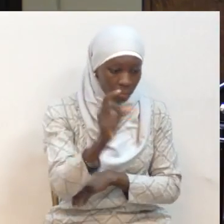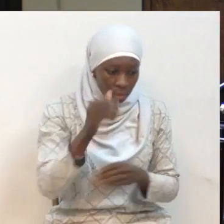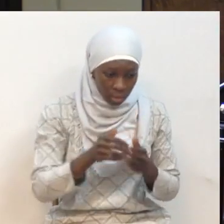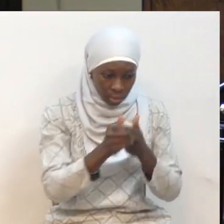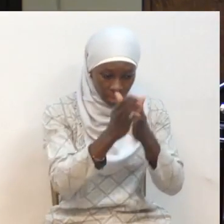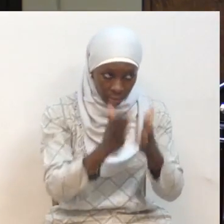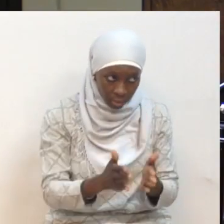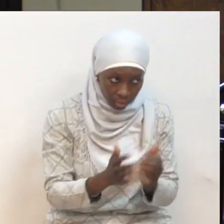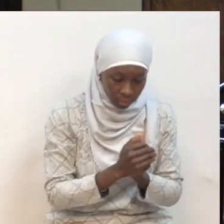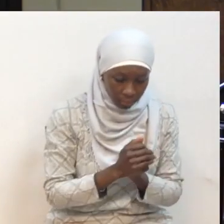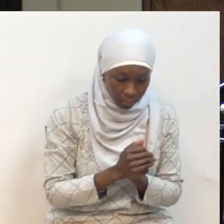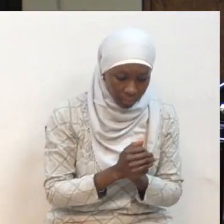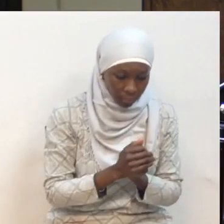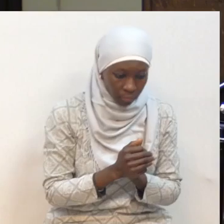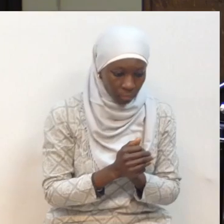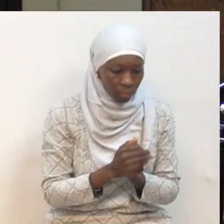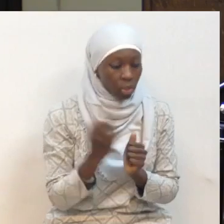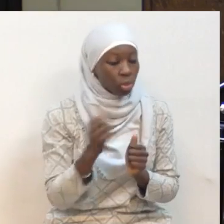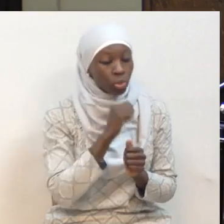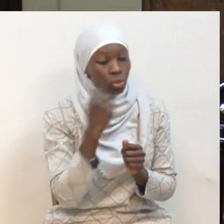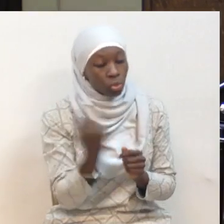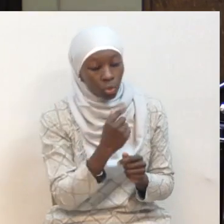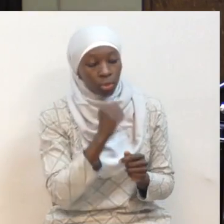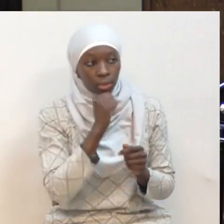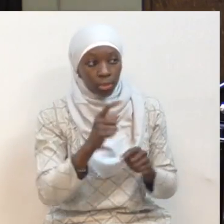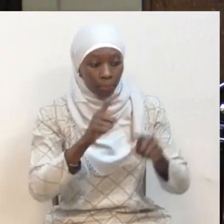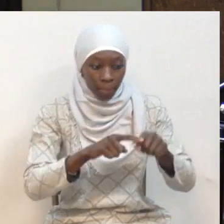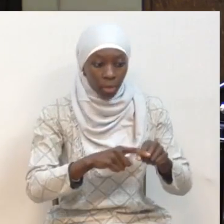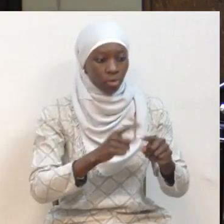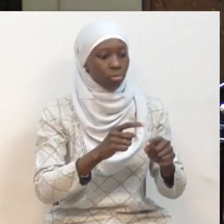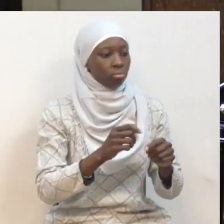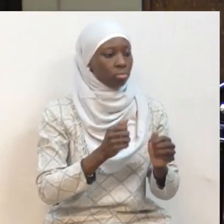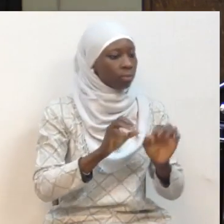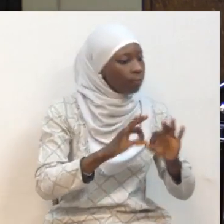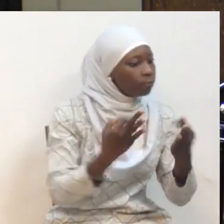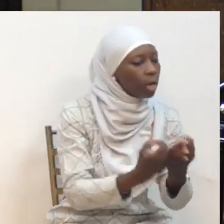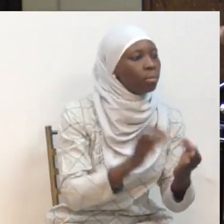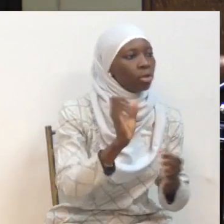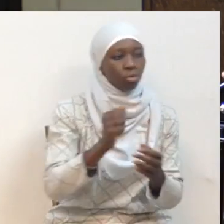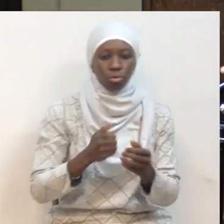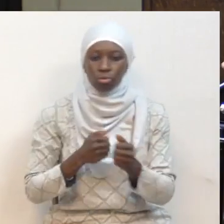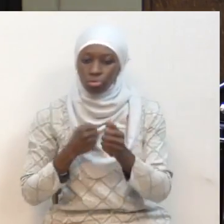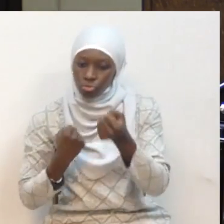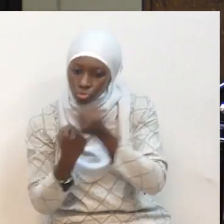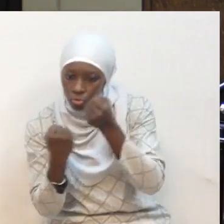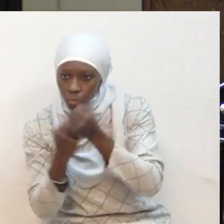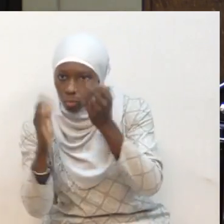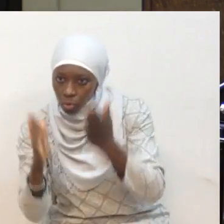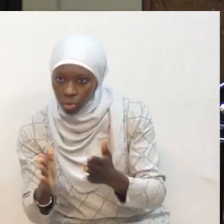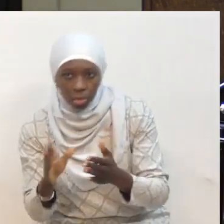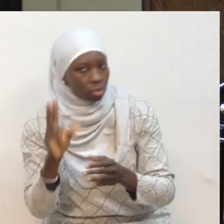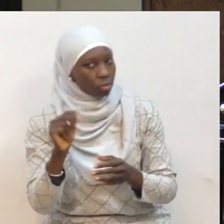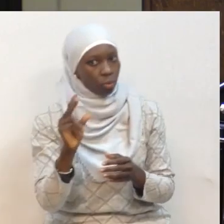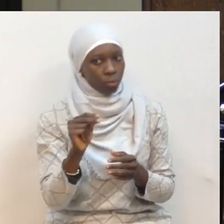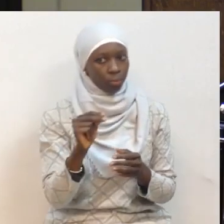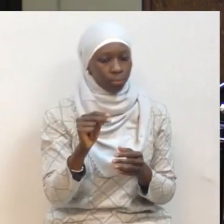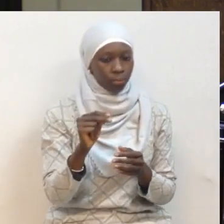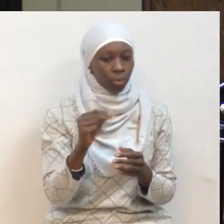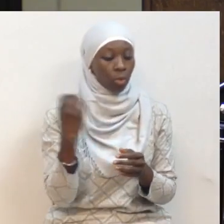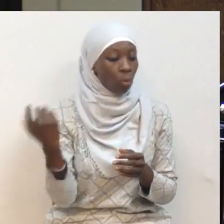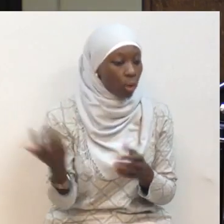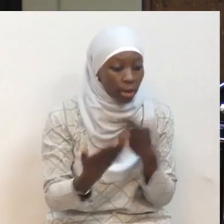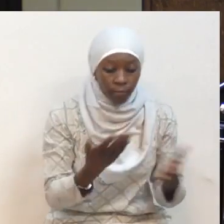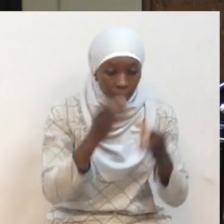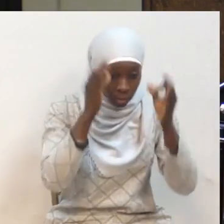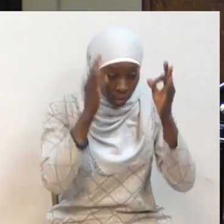but the society. Whether this society includes other than Muslims or not. If